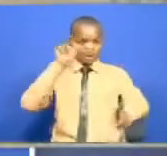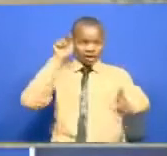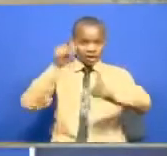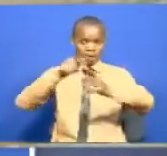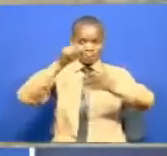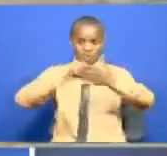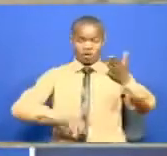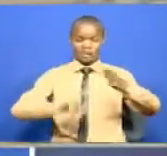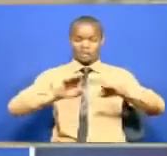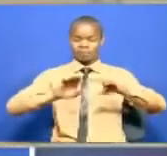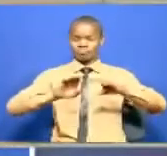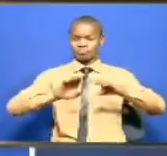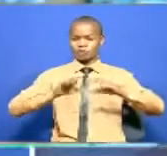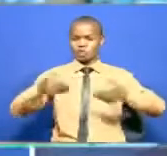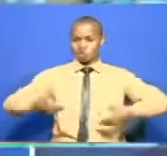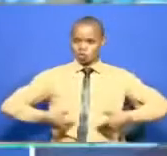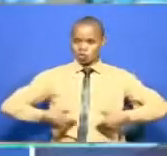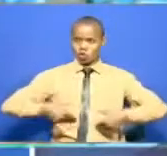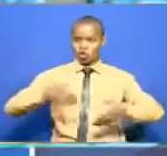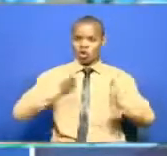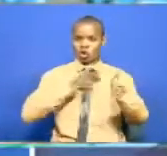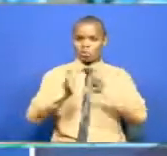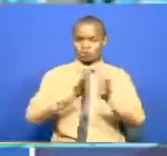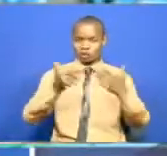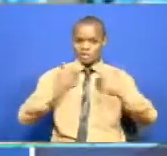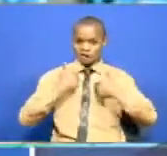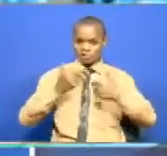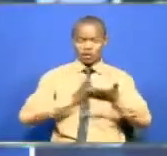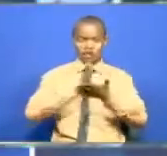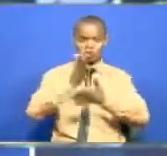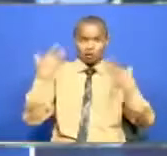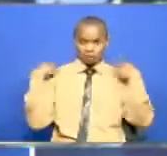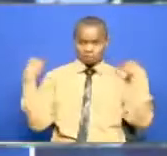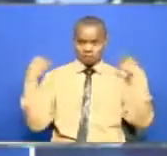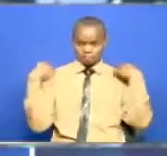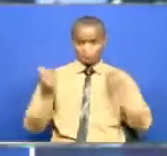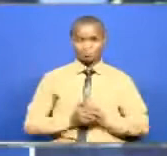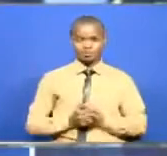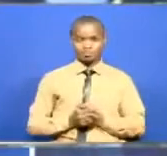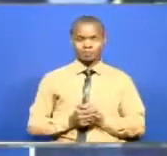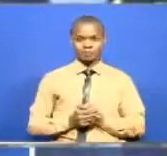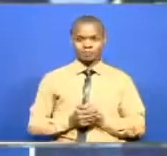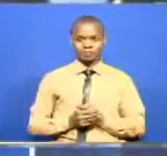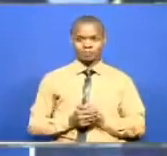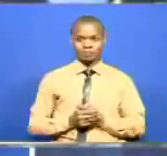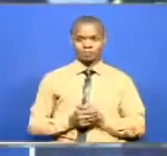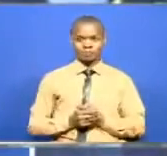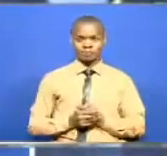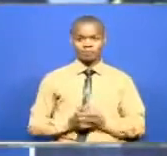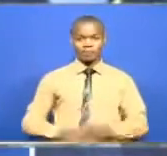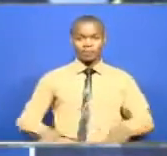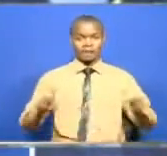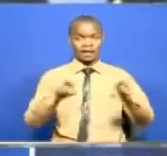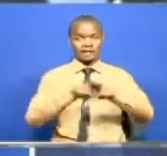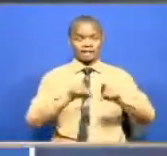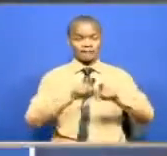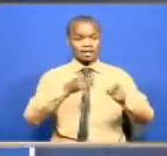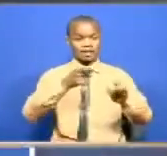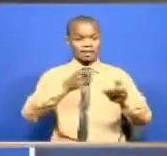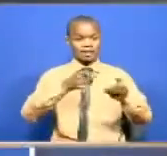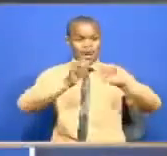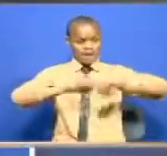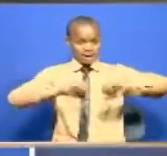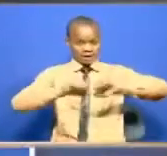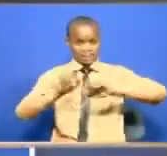with employment opportunities through practical, industry-led vocational training. The pact was signed between Kenya and